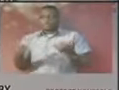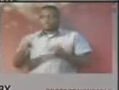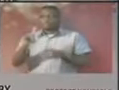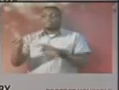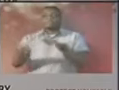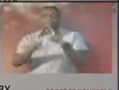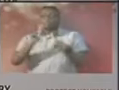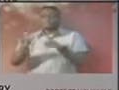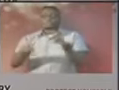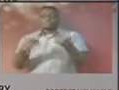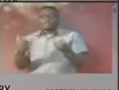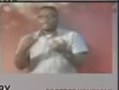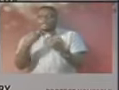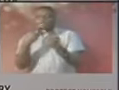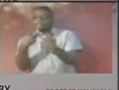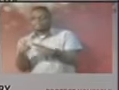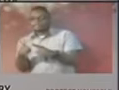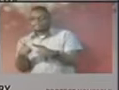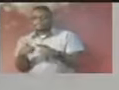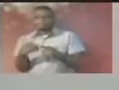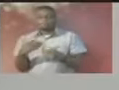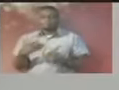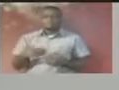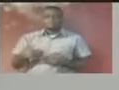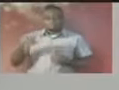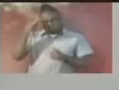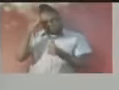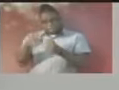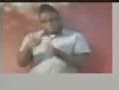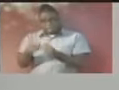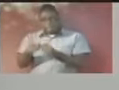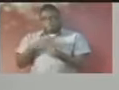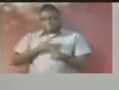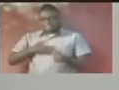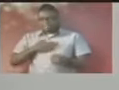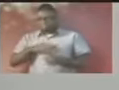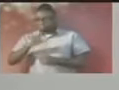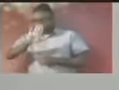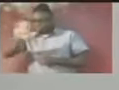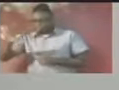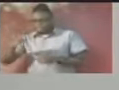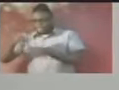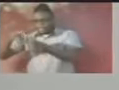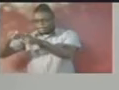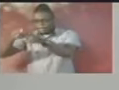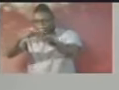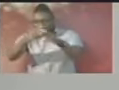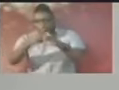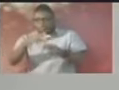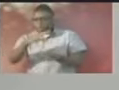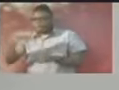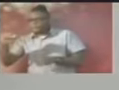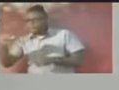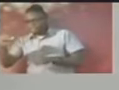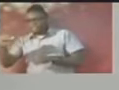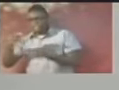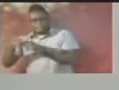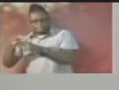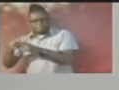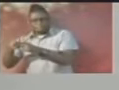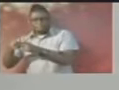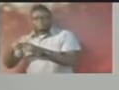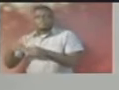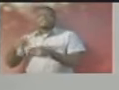answer segment. Media representatives, please begin by stating your name and the name of your media house before directing